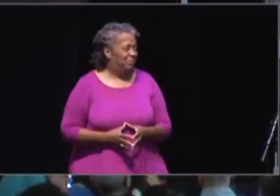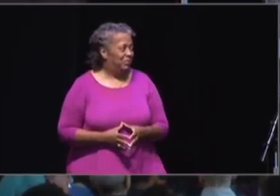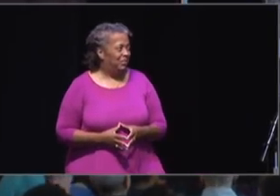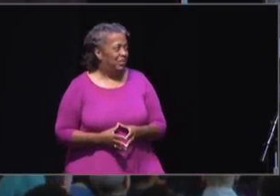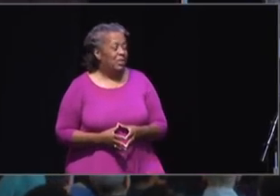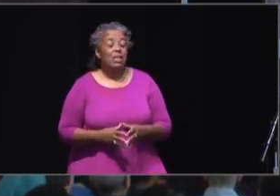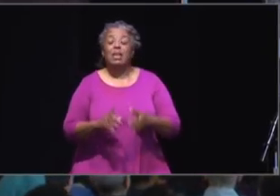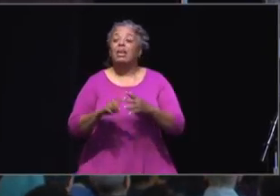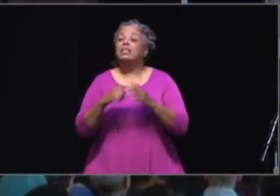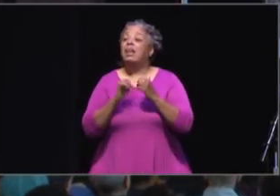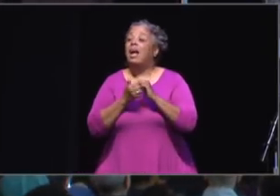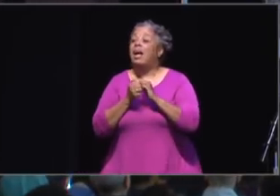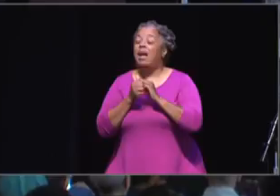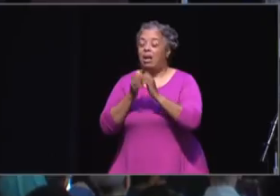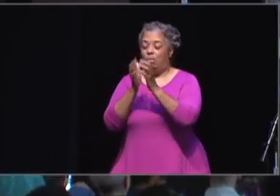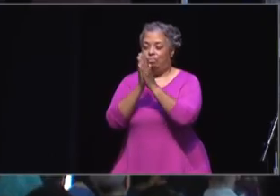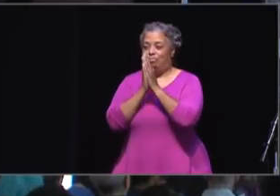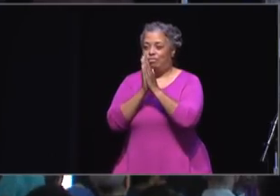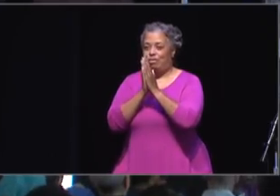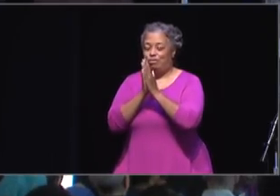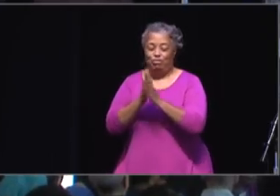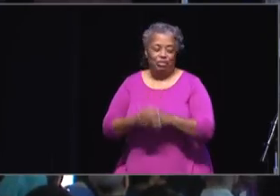I'm gonna start with a prayer,